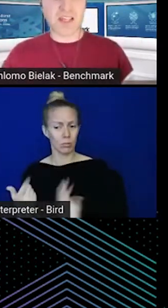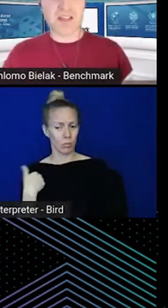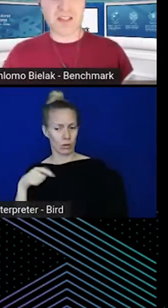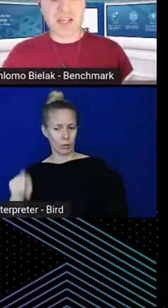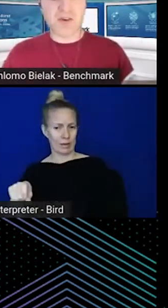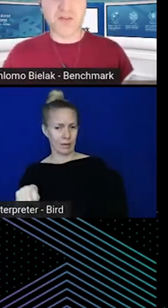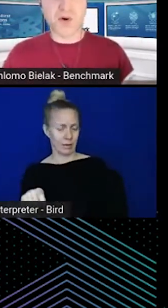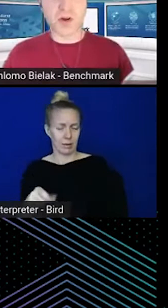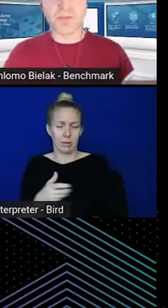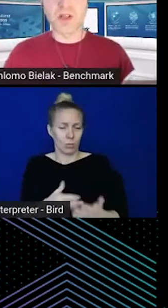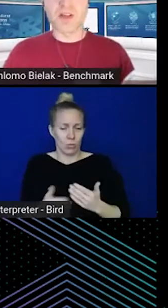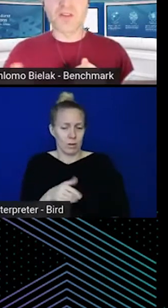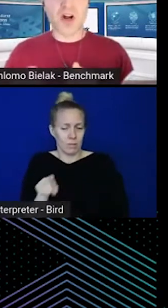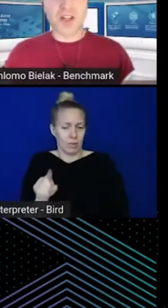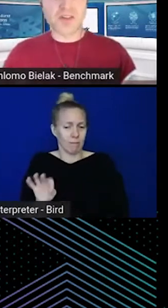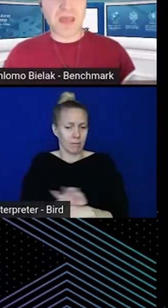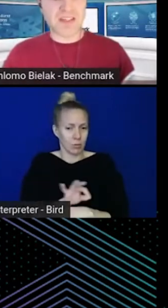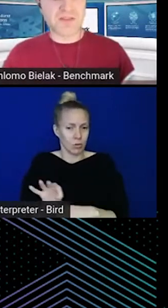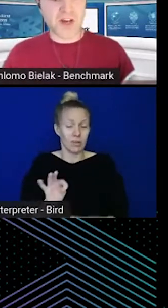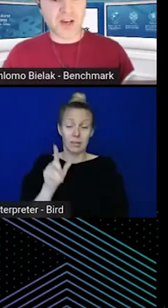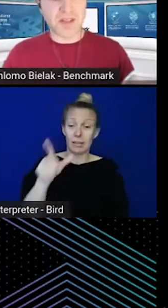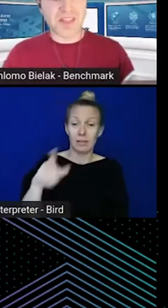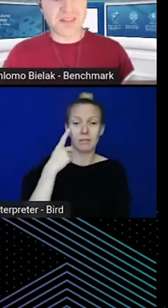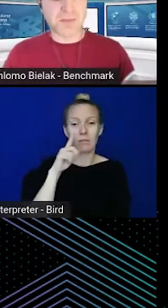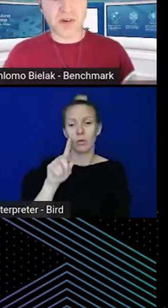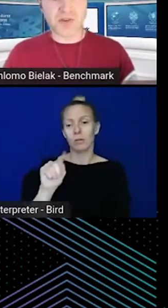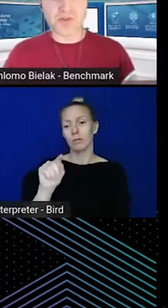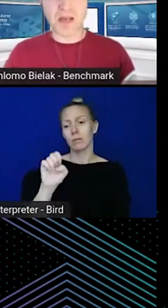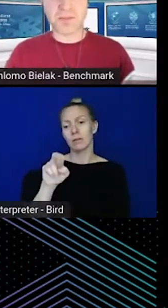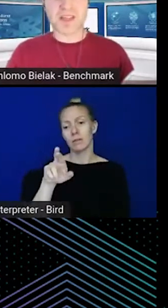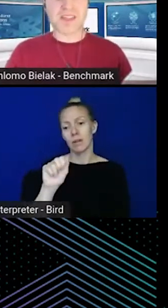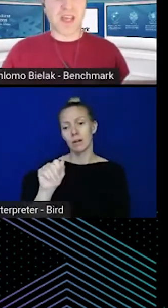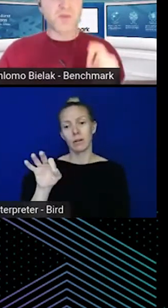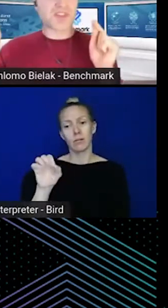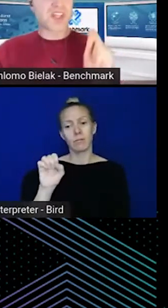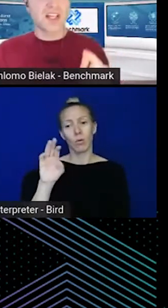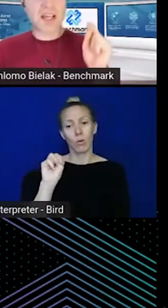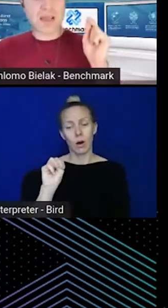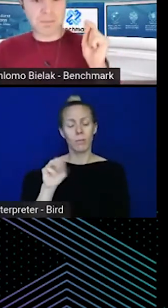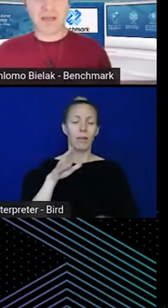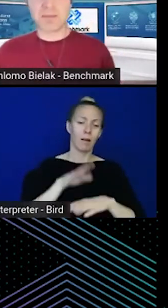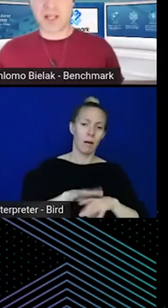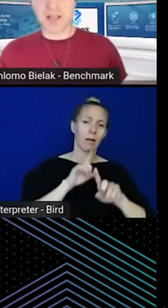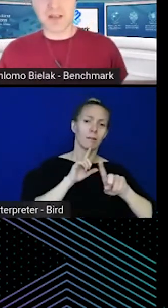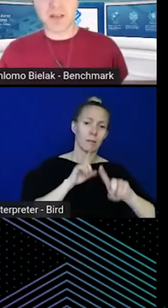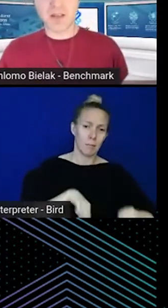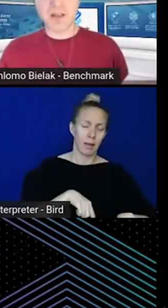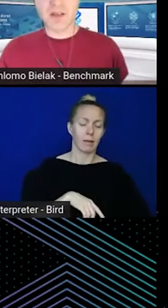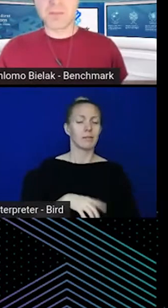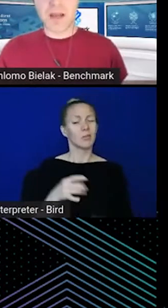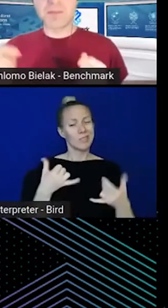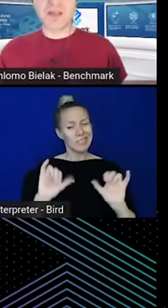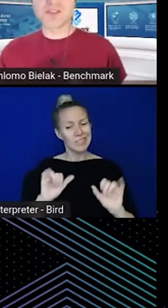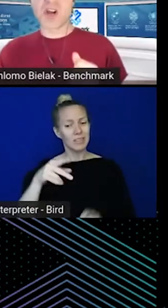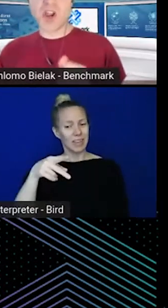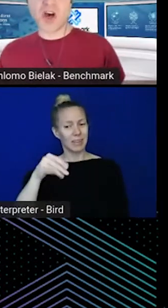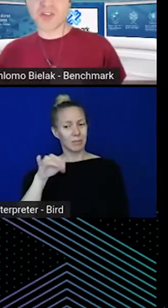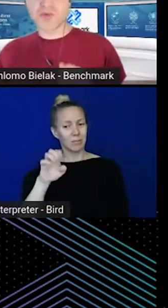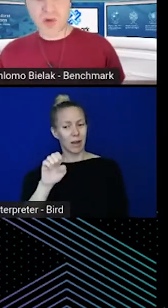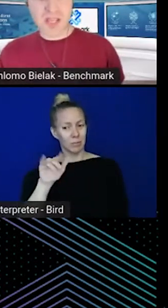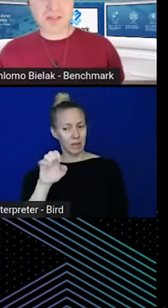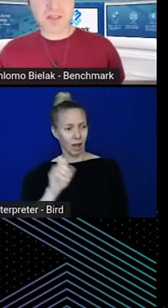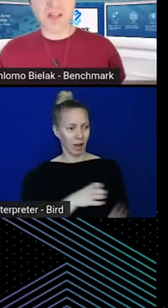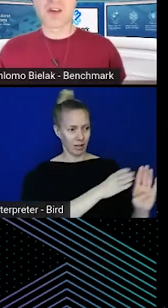things like Terraform for on-demand environments as part of those pipelines. Again, we're still a pipeline. Pipelines are